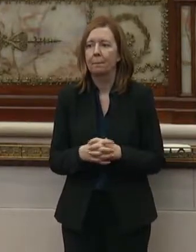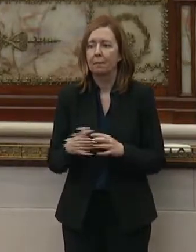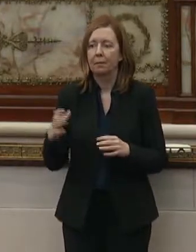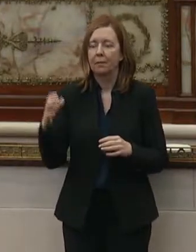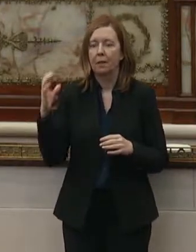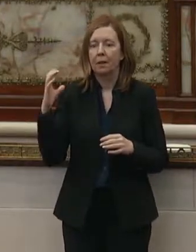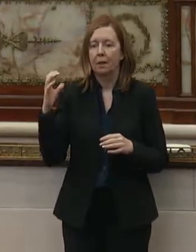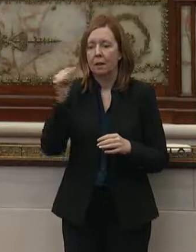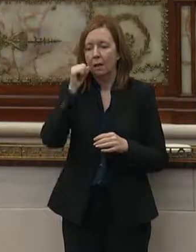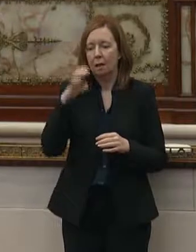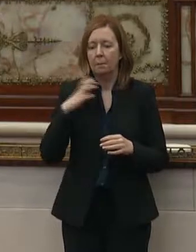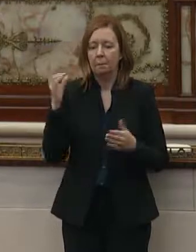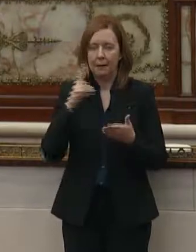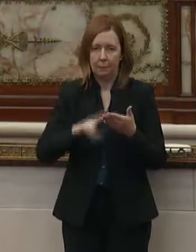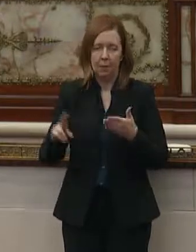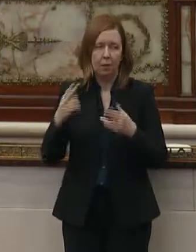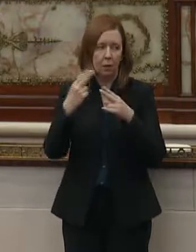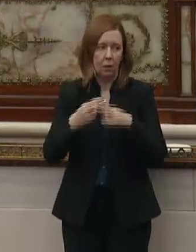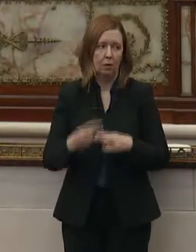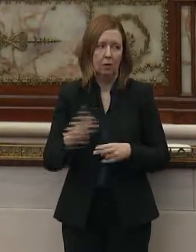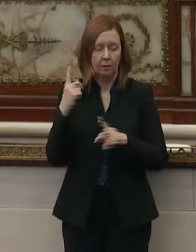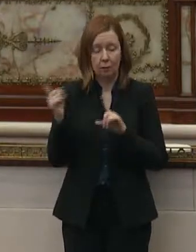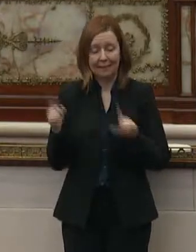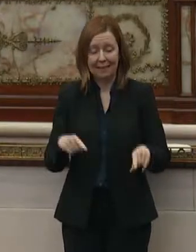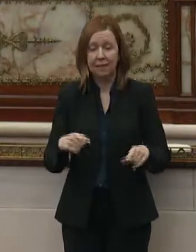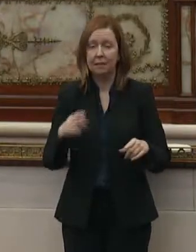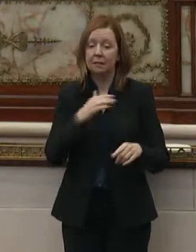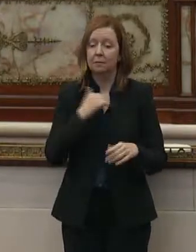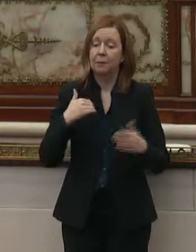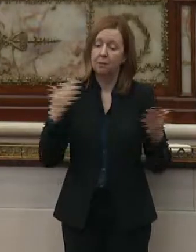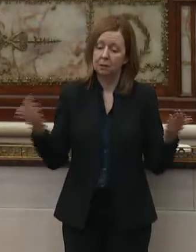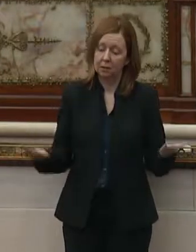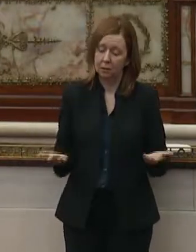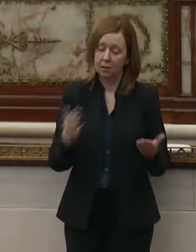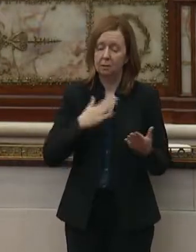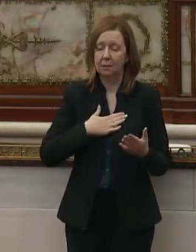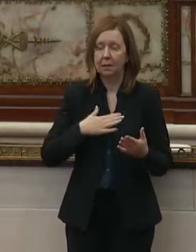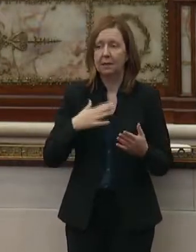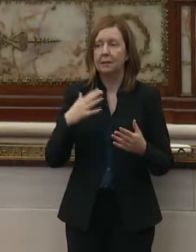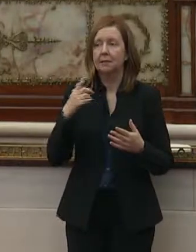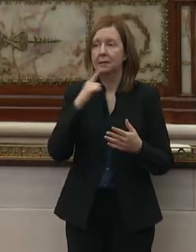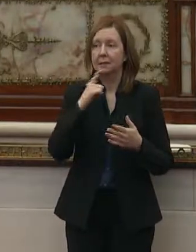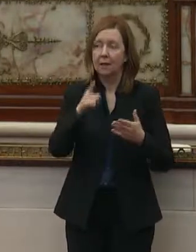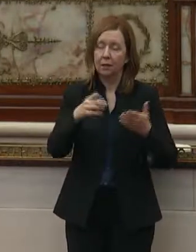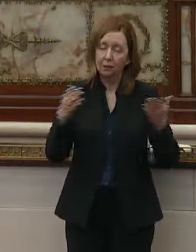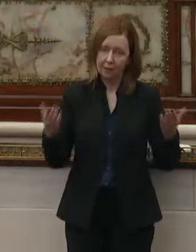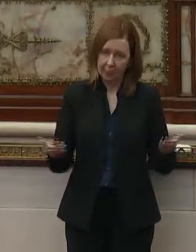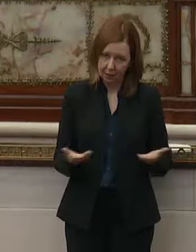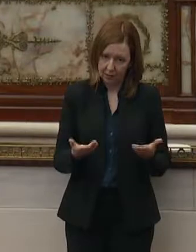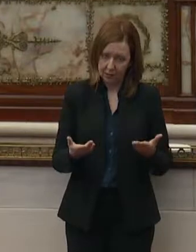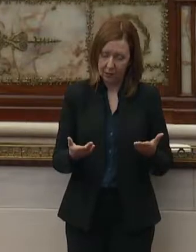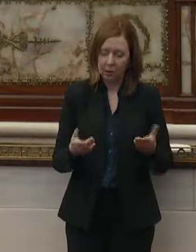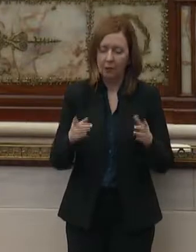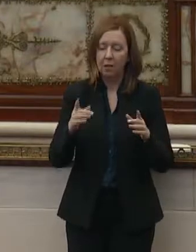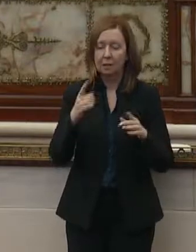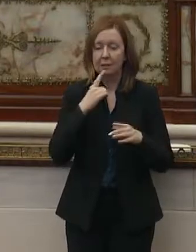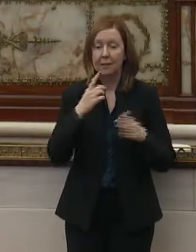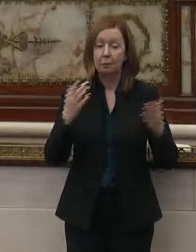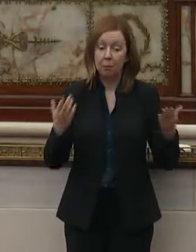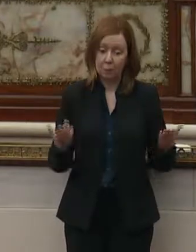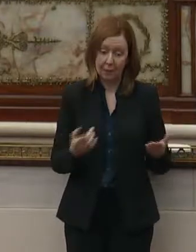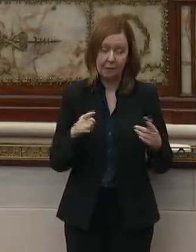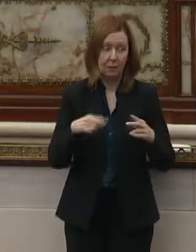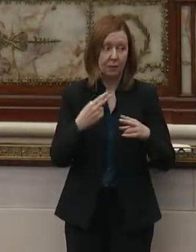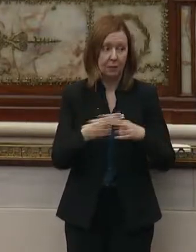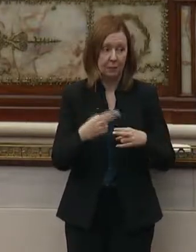Madam Clerk, will you please call the roll to take attendance? Members that are in attendance will please indicate that you are here by saying present when your